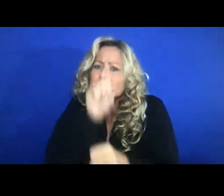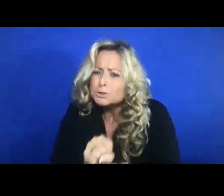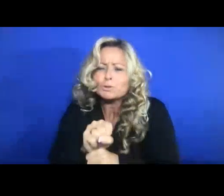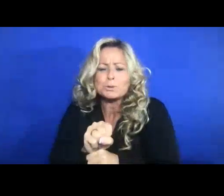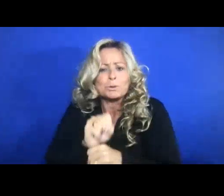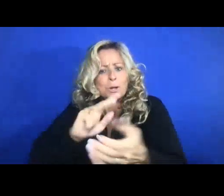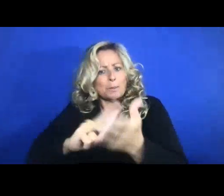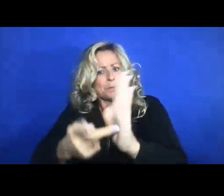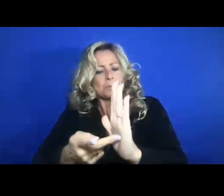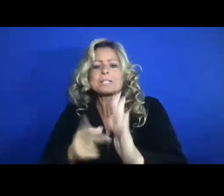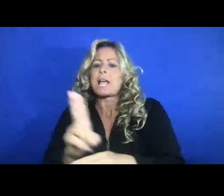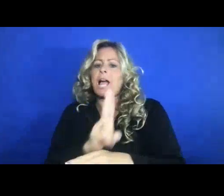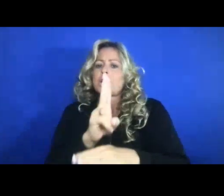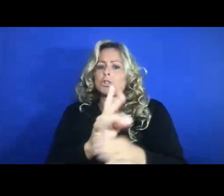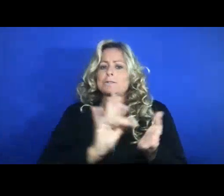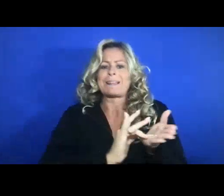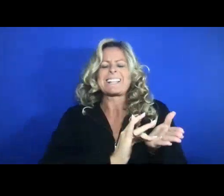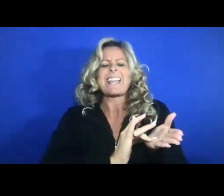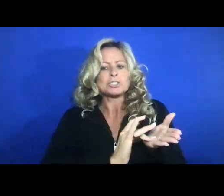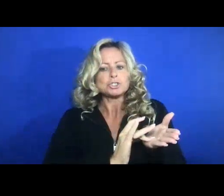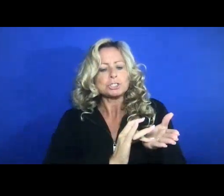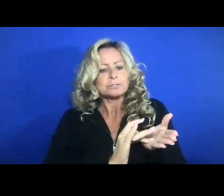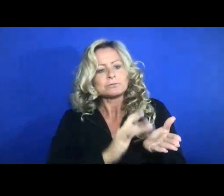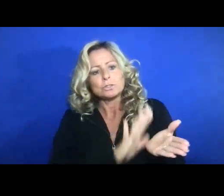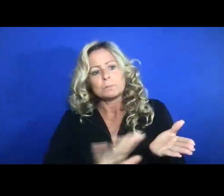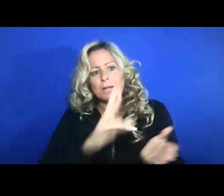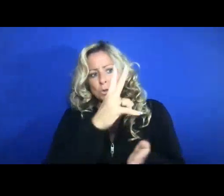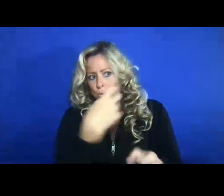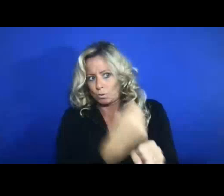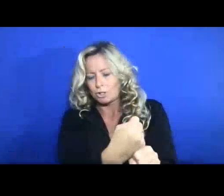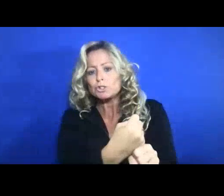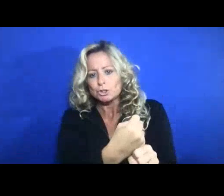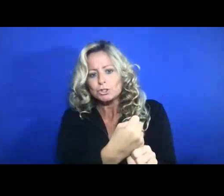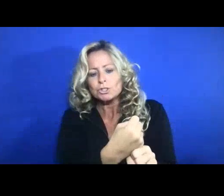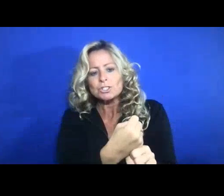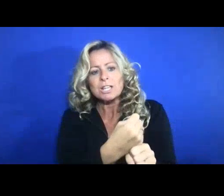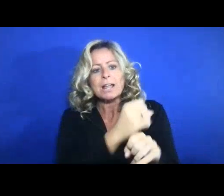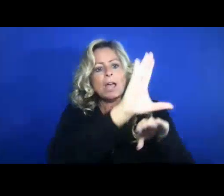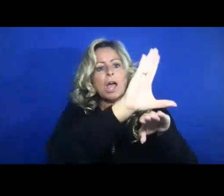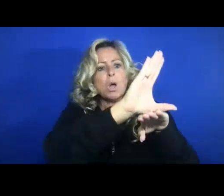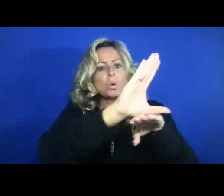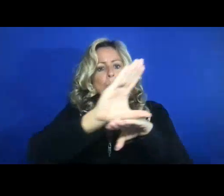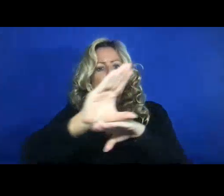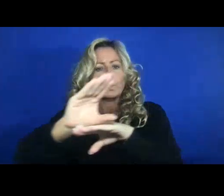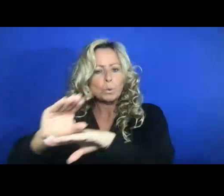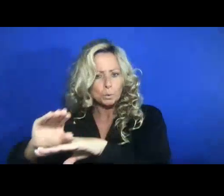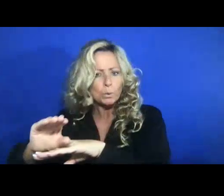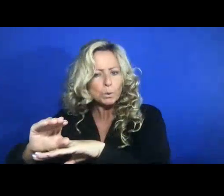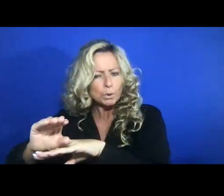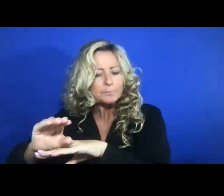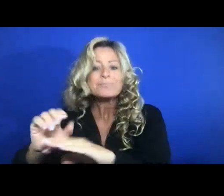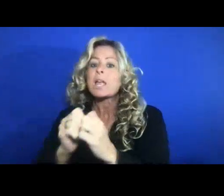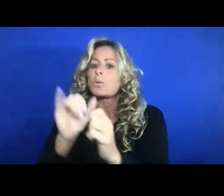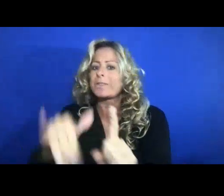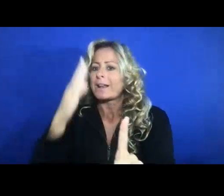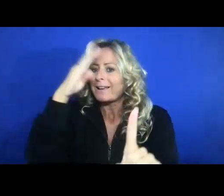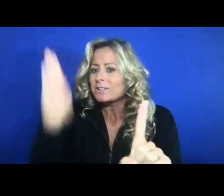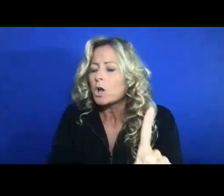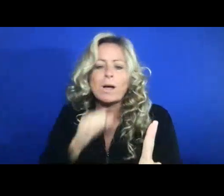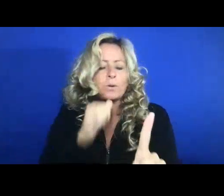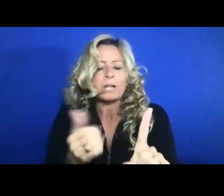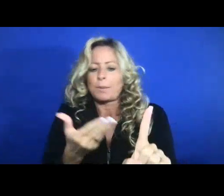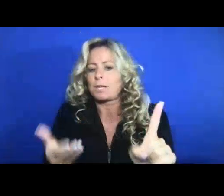I utilized medication for around 2 years and tapered off. And what I know is that I would